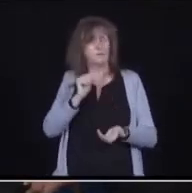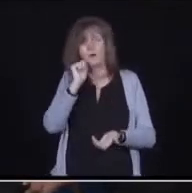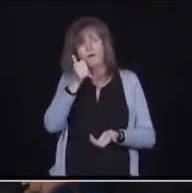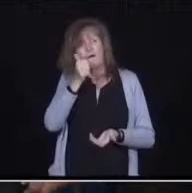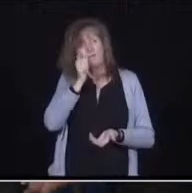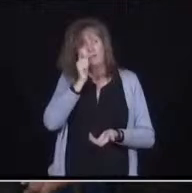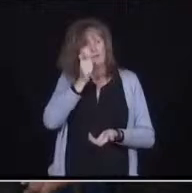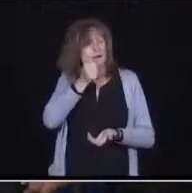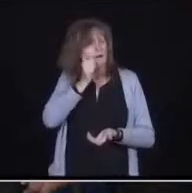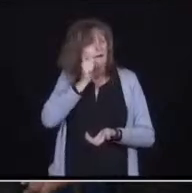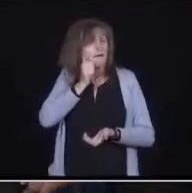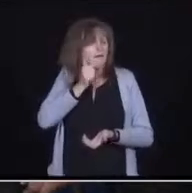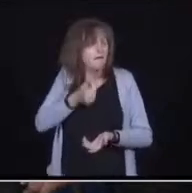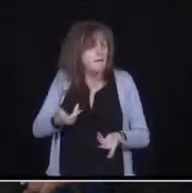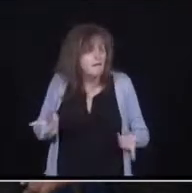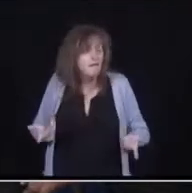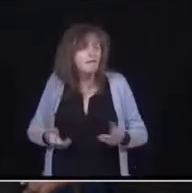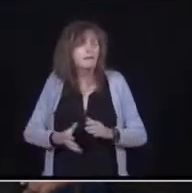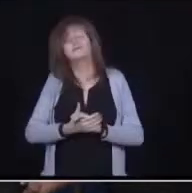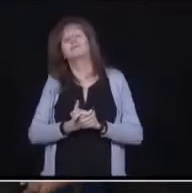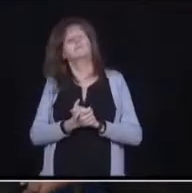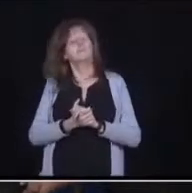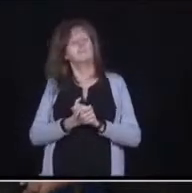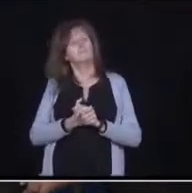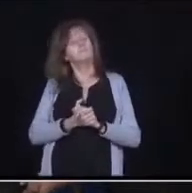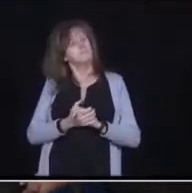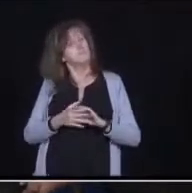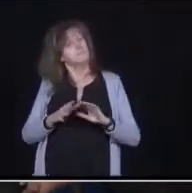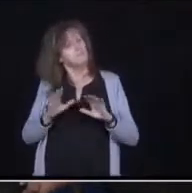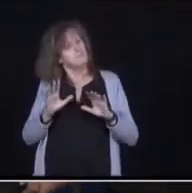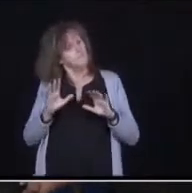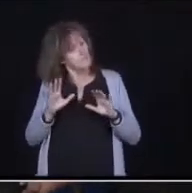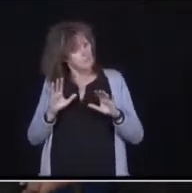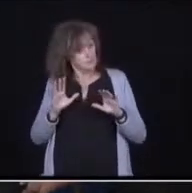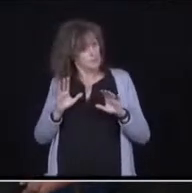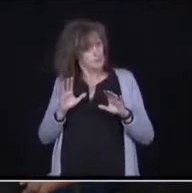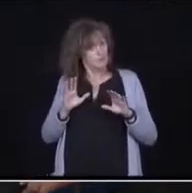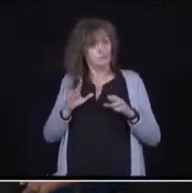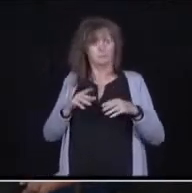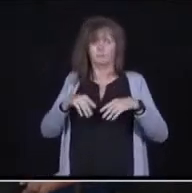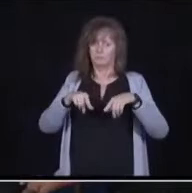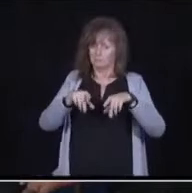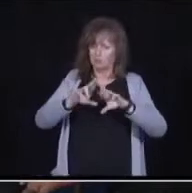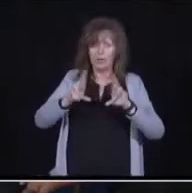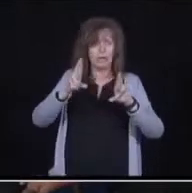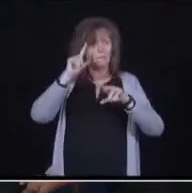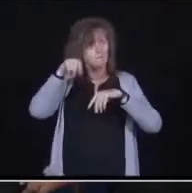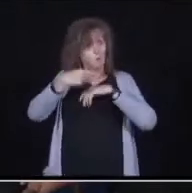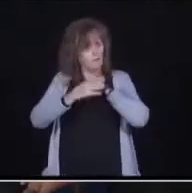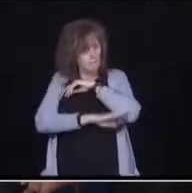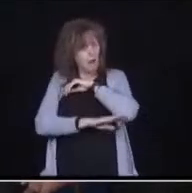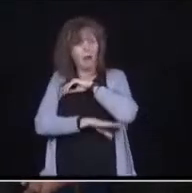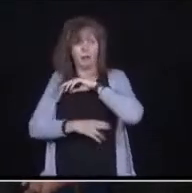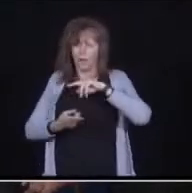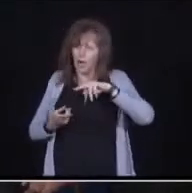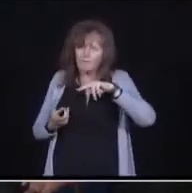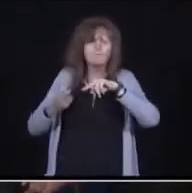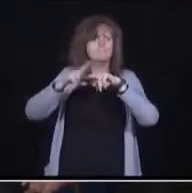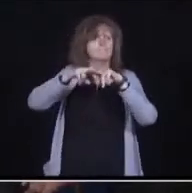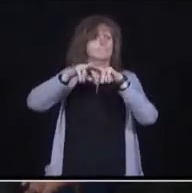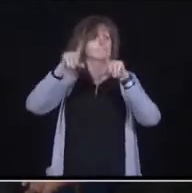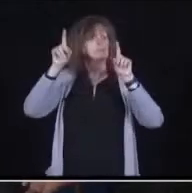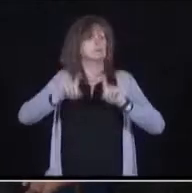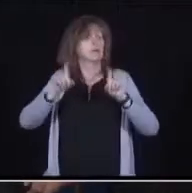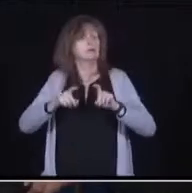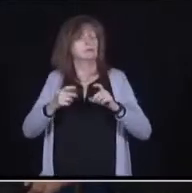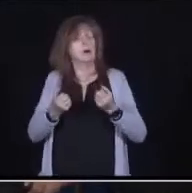the plans for the fall approach when we're here, is to ramp it up to 50,000 people a